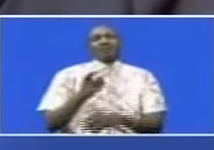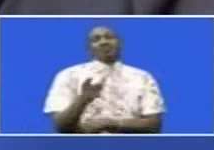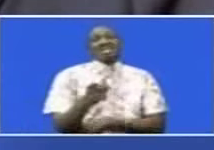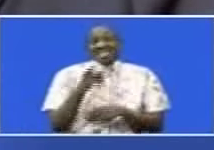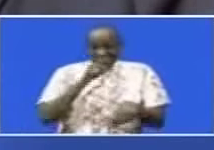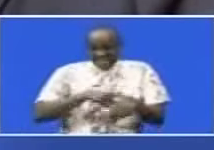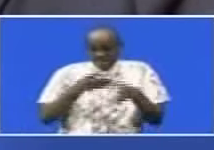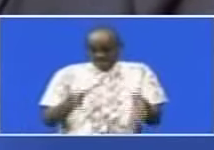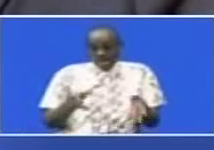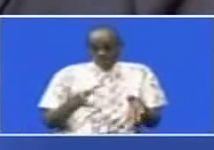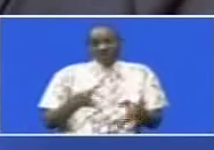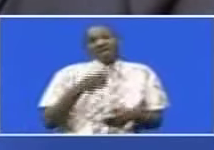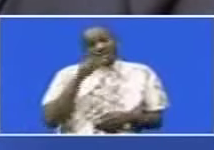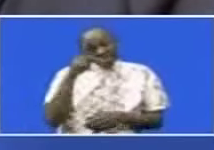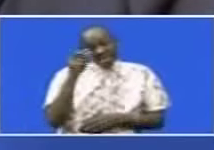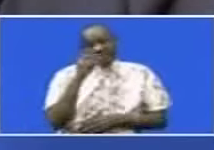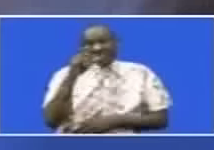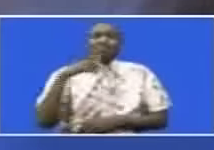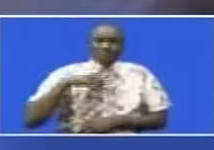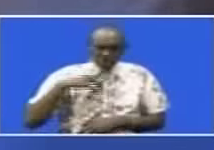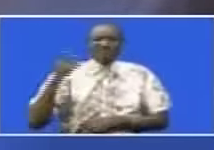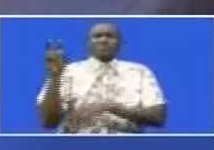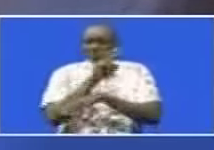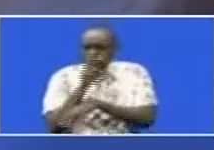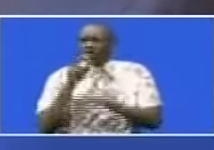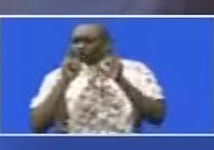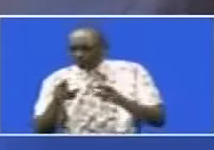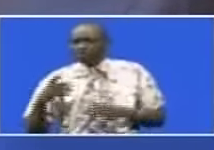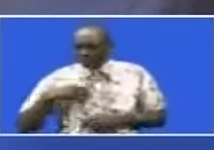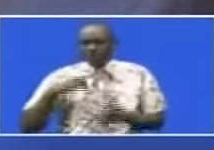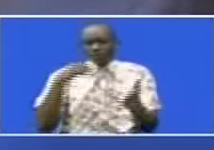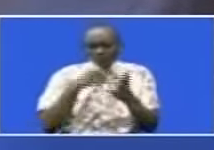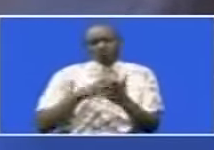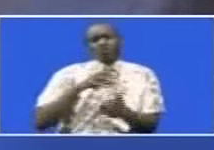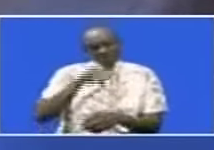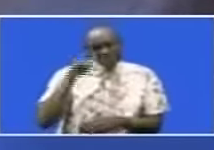the examinations body is asking Kenyans to be vigilant and report persons involved in